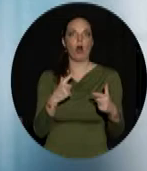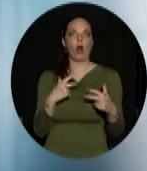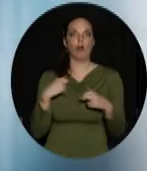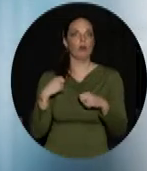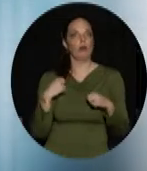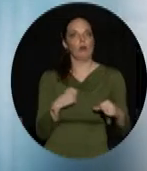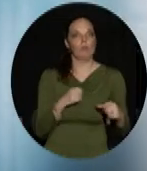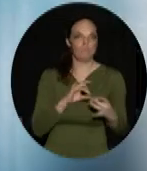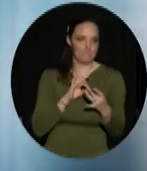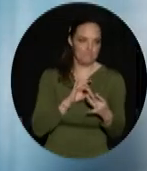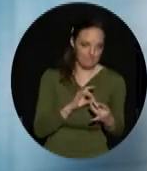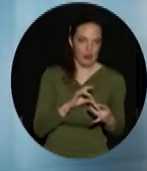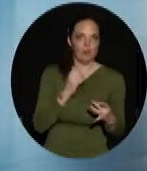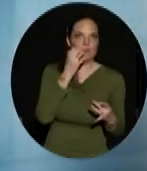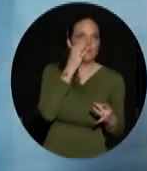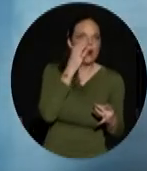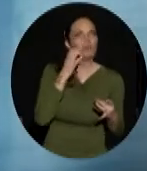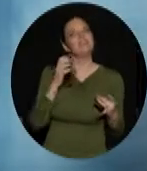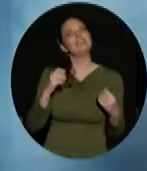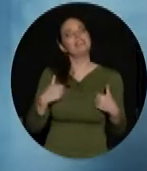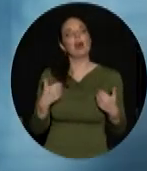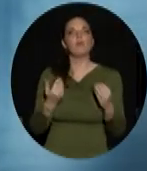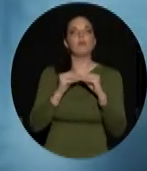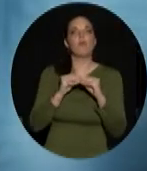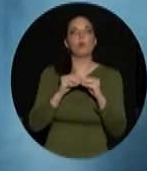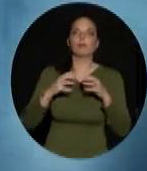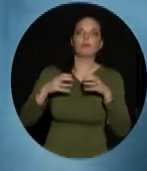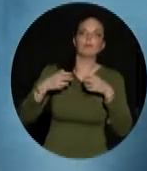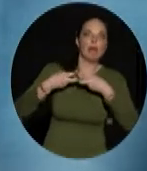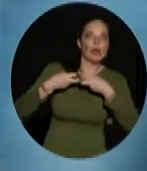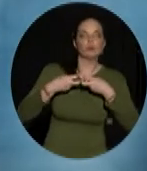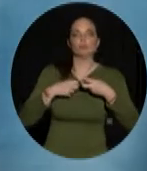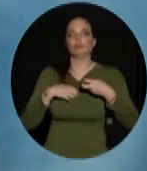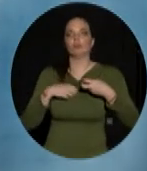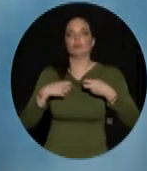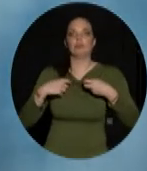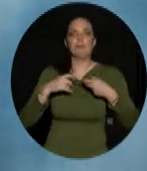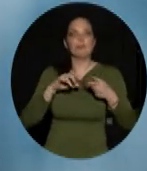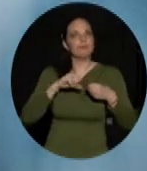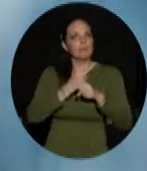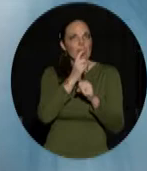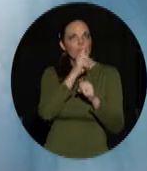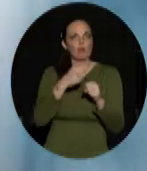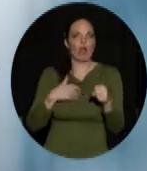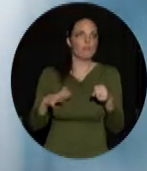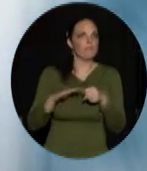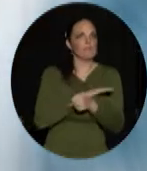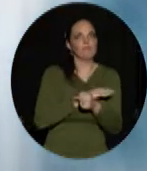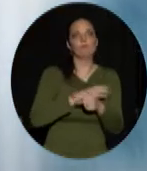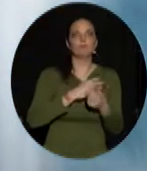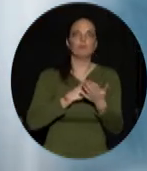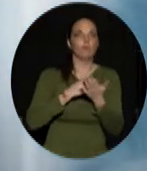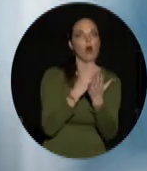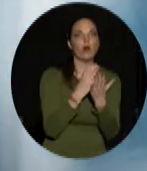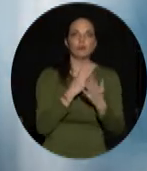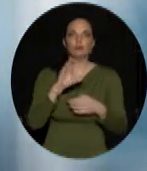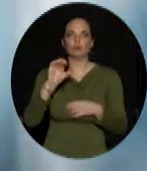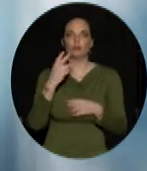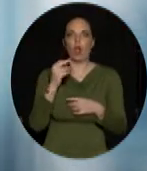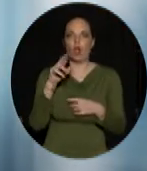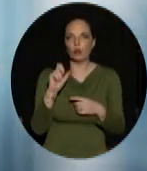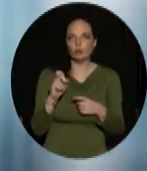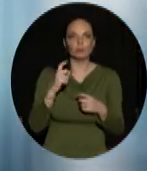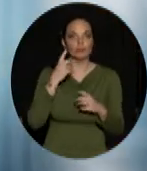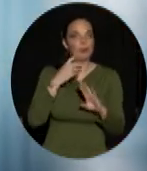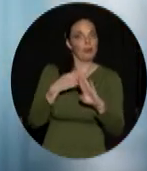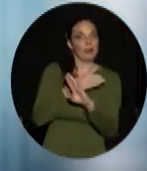but having extra batteries, having extra chargers, making sure those devices are charged up in advance of a weather storm or a winter weather storm. One